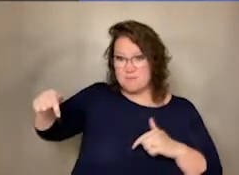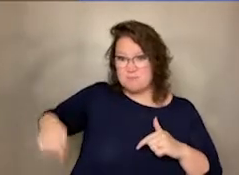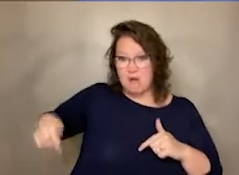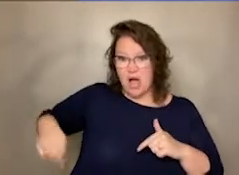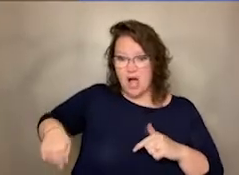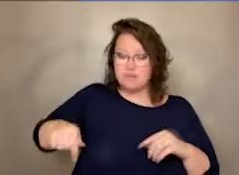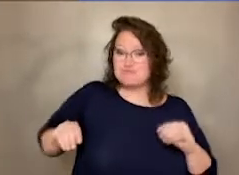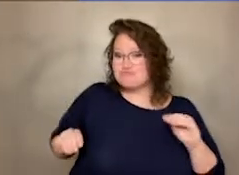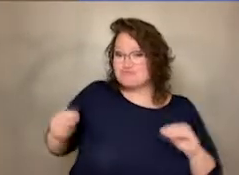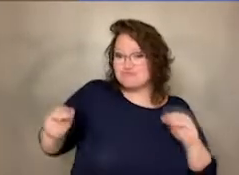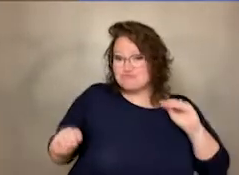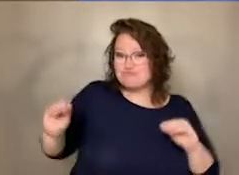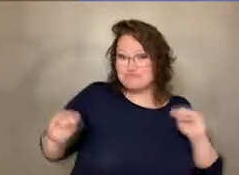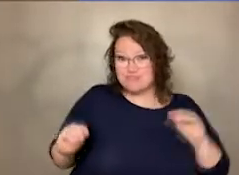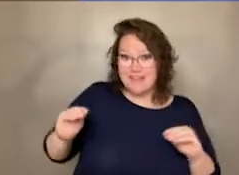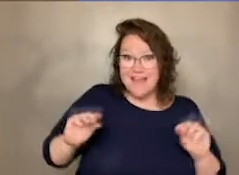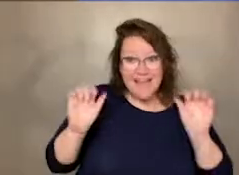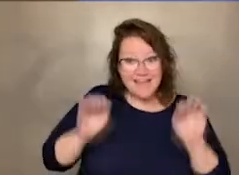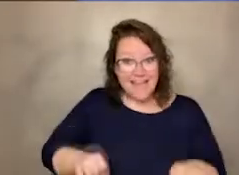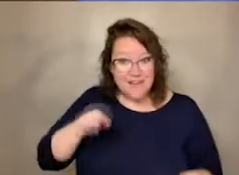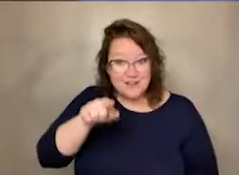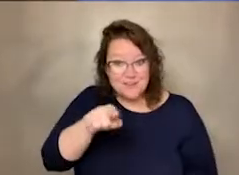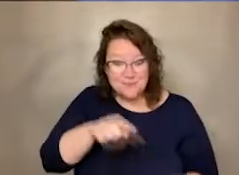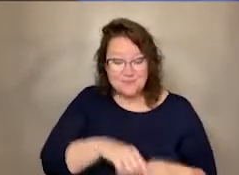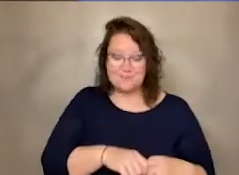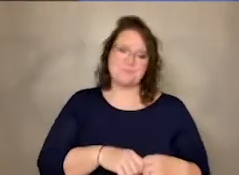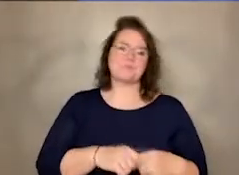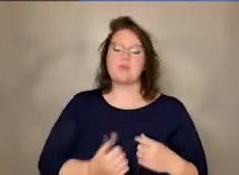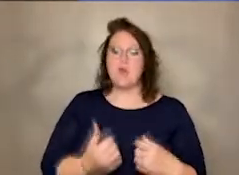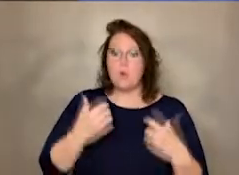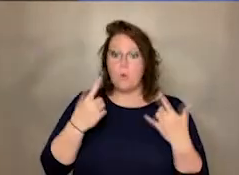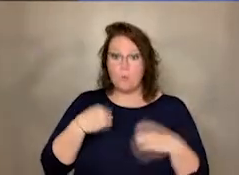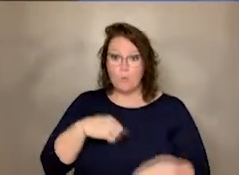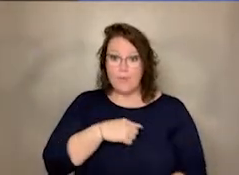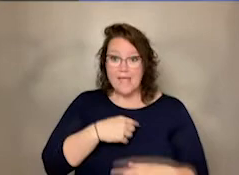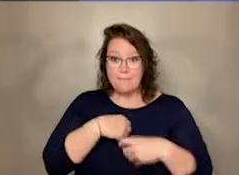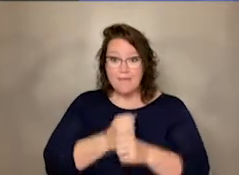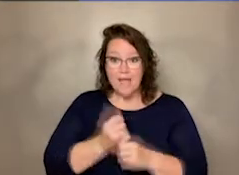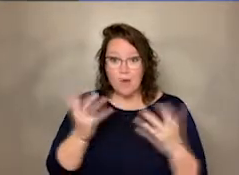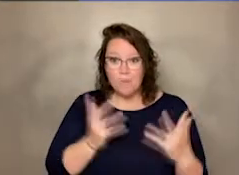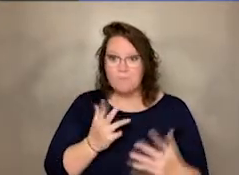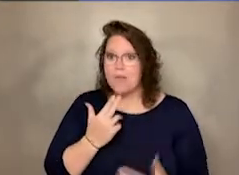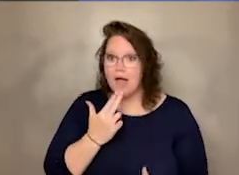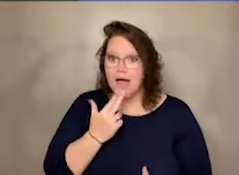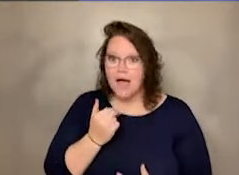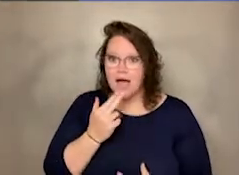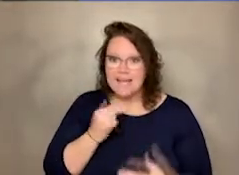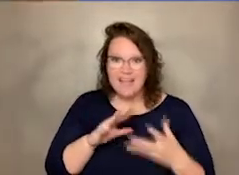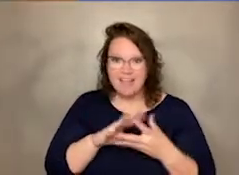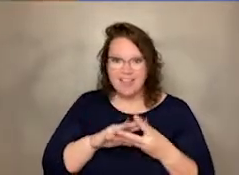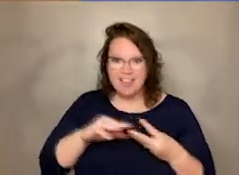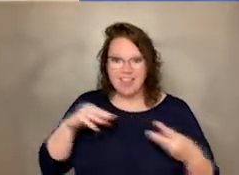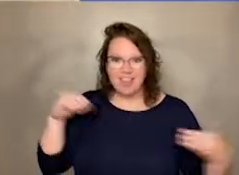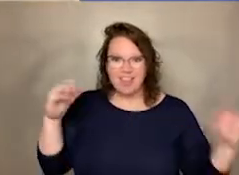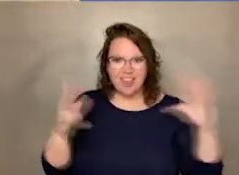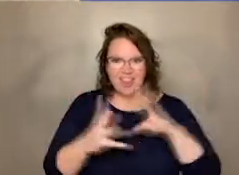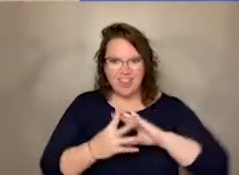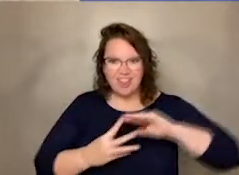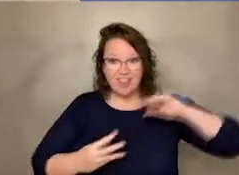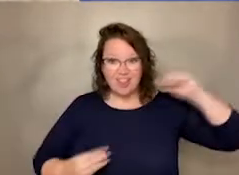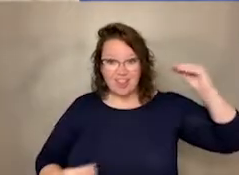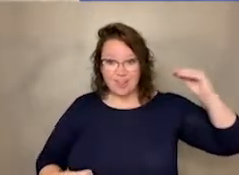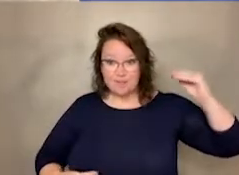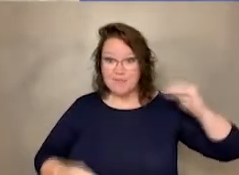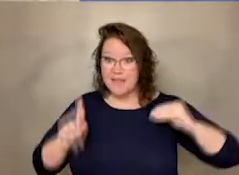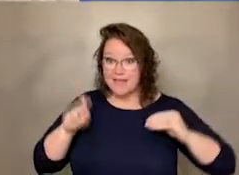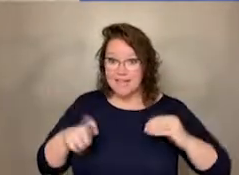So today we are going to make honey Play-Doh. For this experiment, you're going to need 1 cup